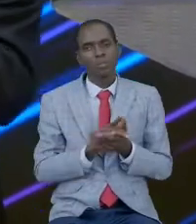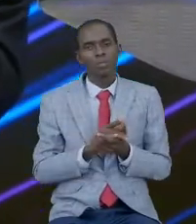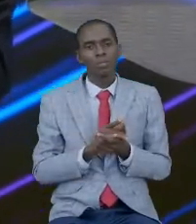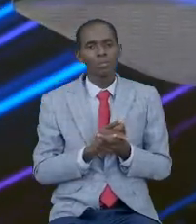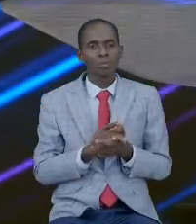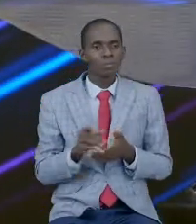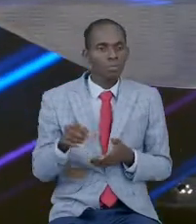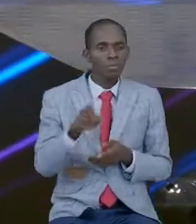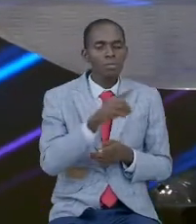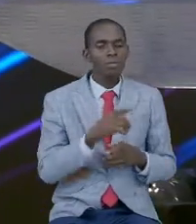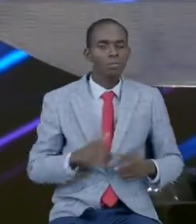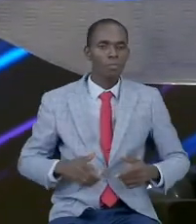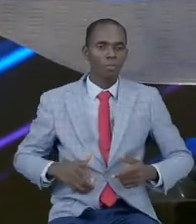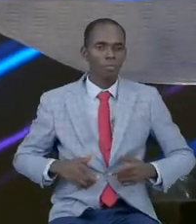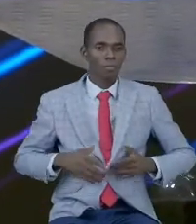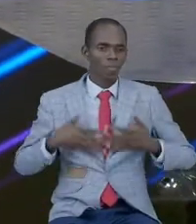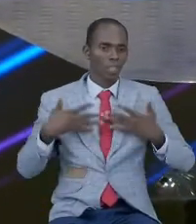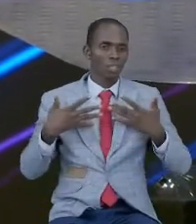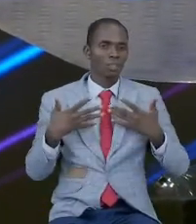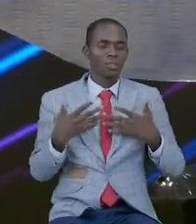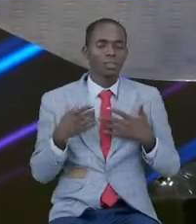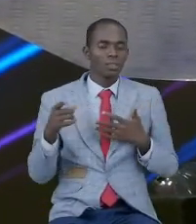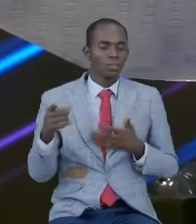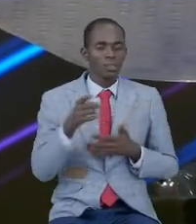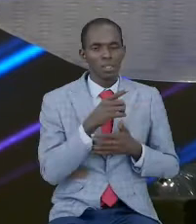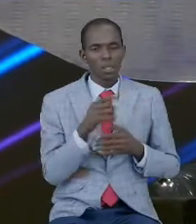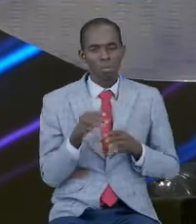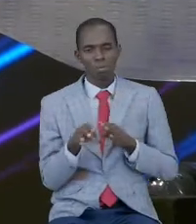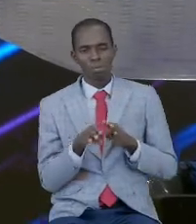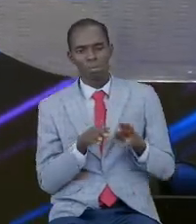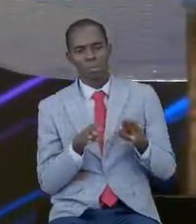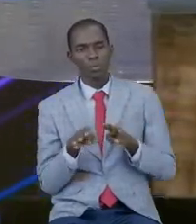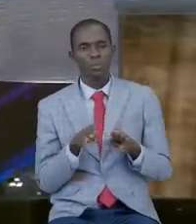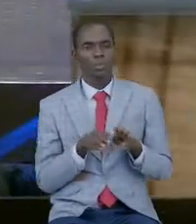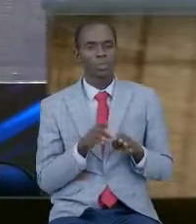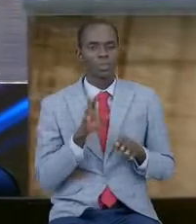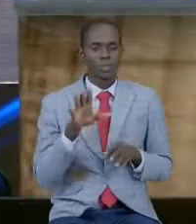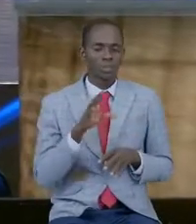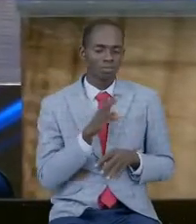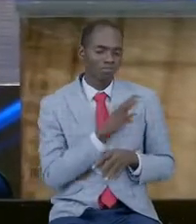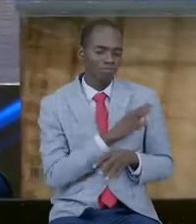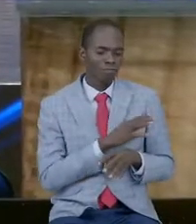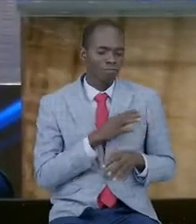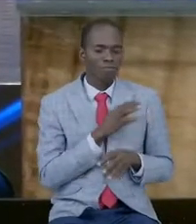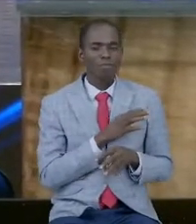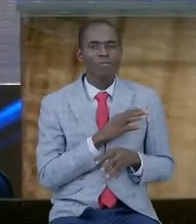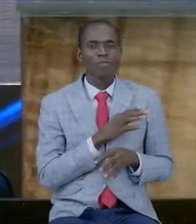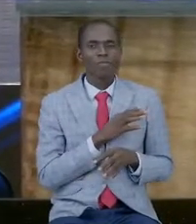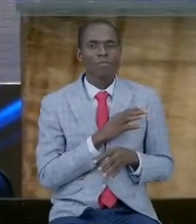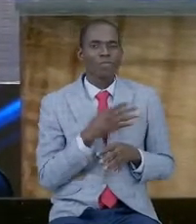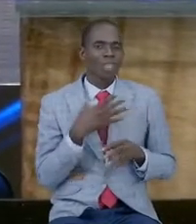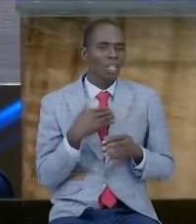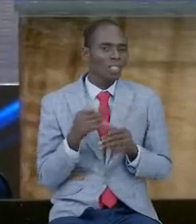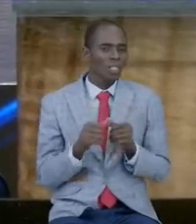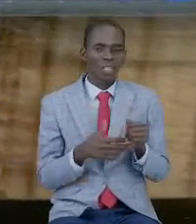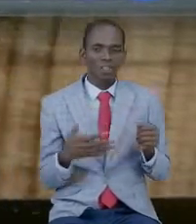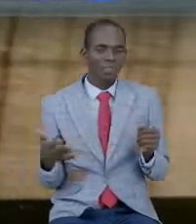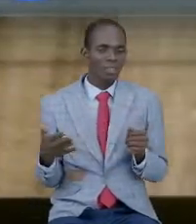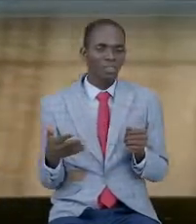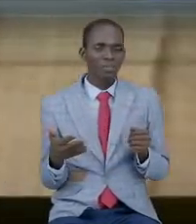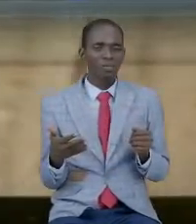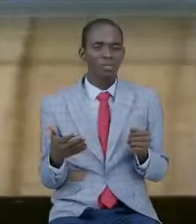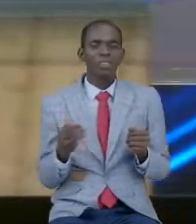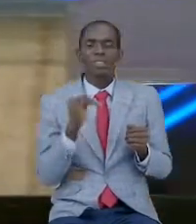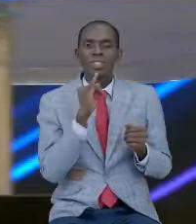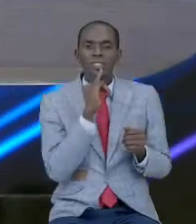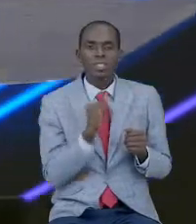lives, their comportment, their character, their hope, everything based